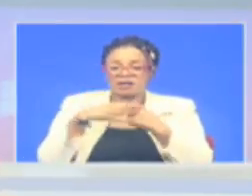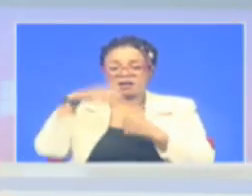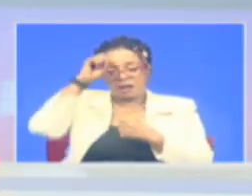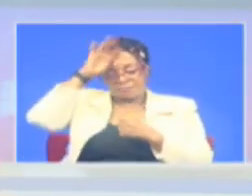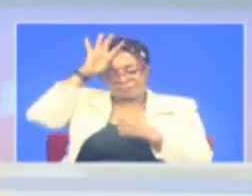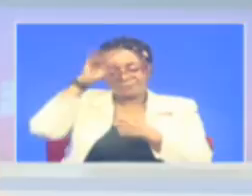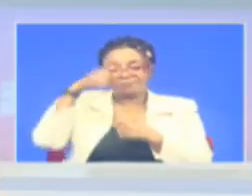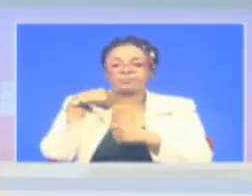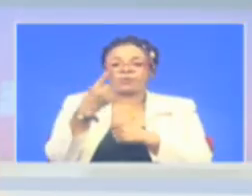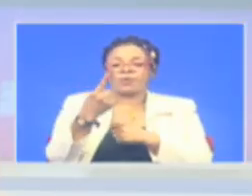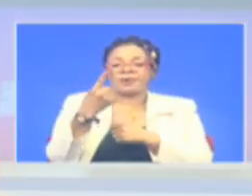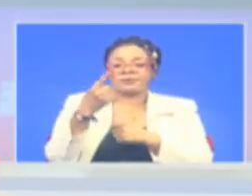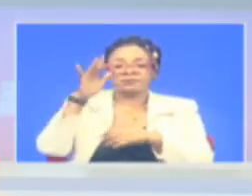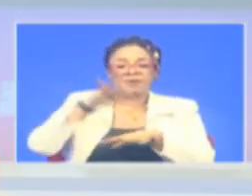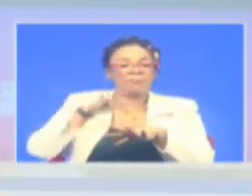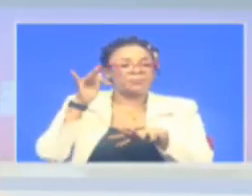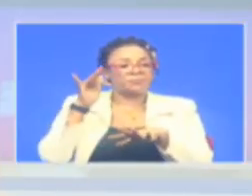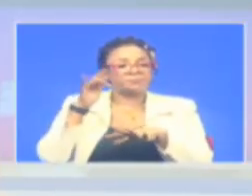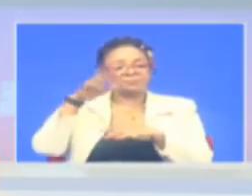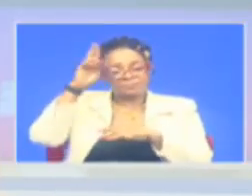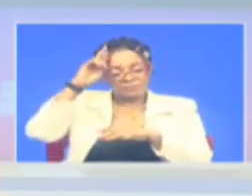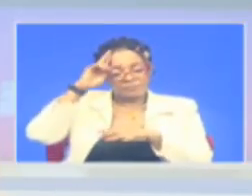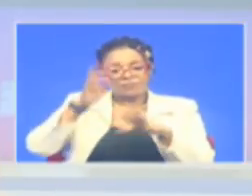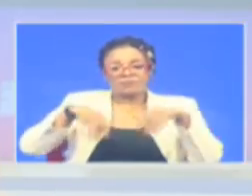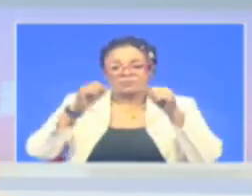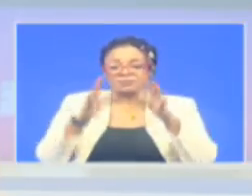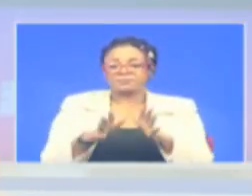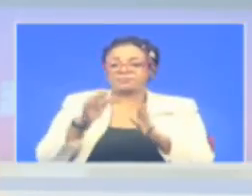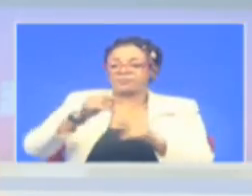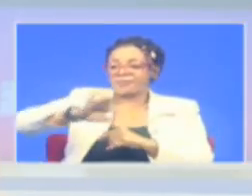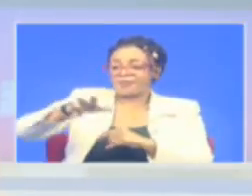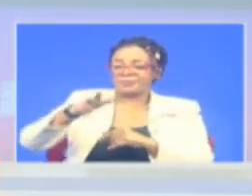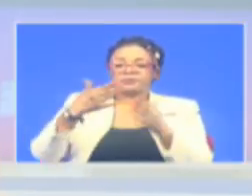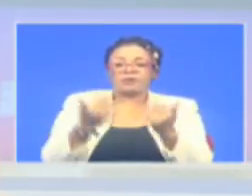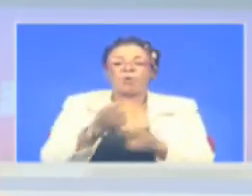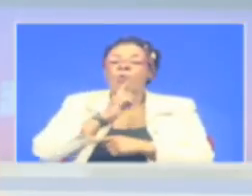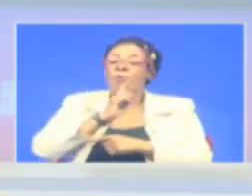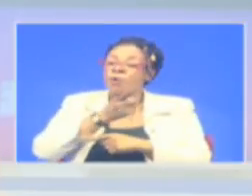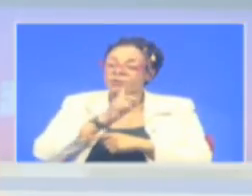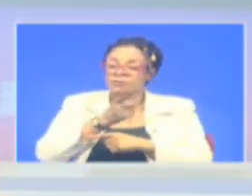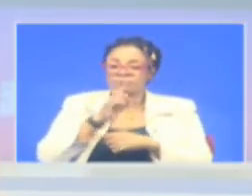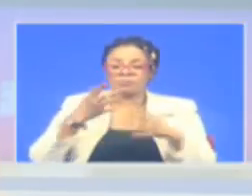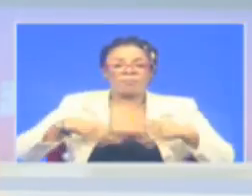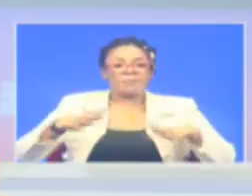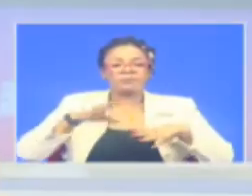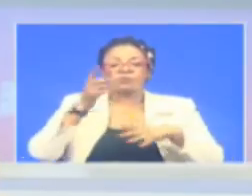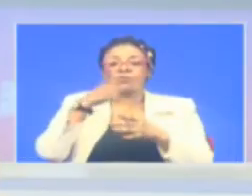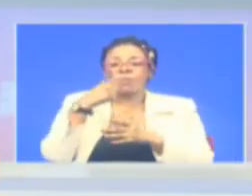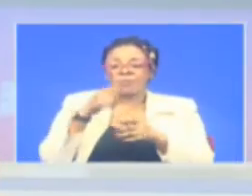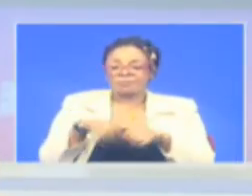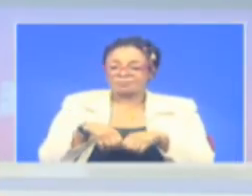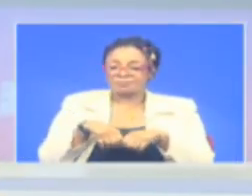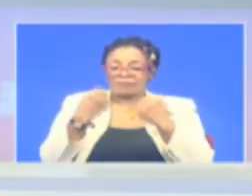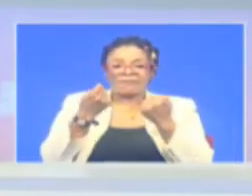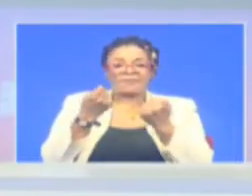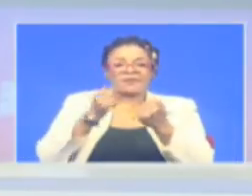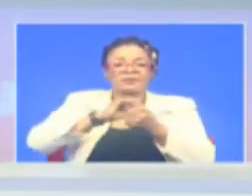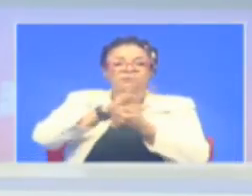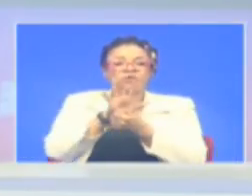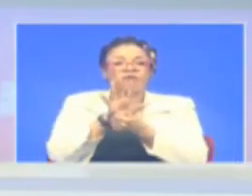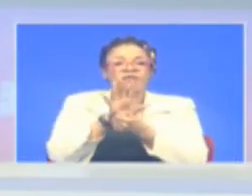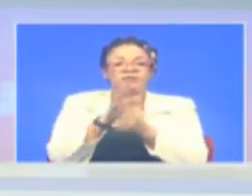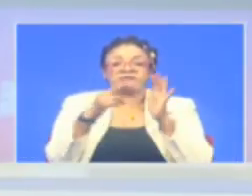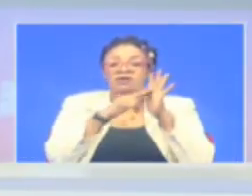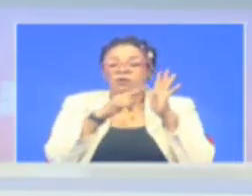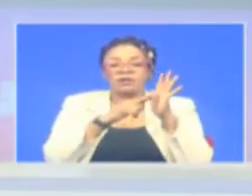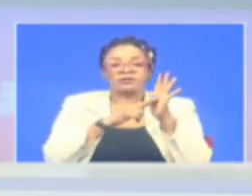100 in Embu. Police officers from the counties have issued a warning to residents breaking the government-set COVID-19